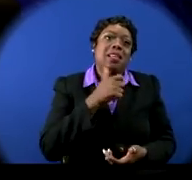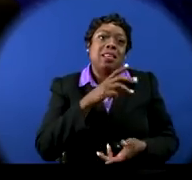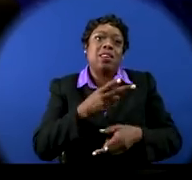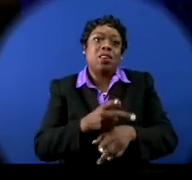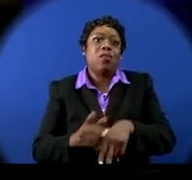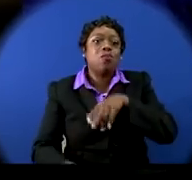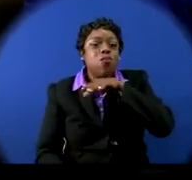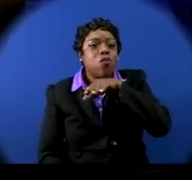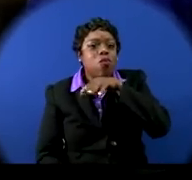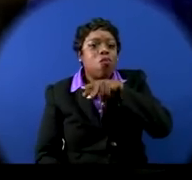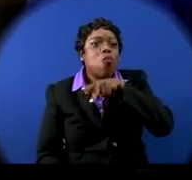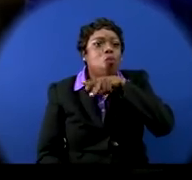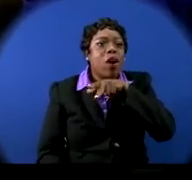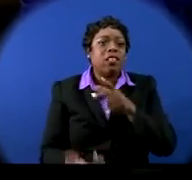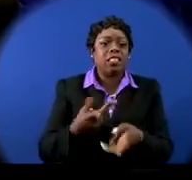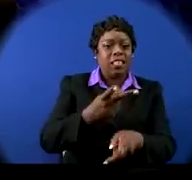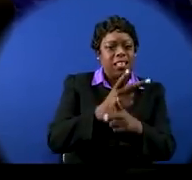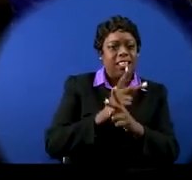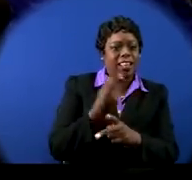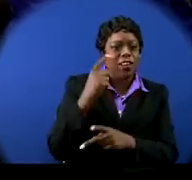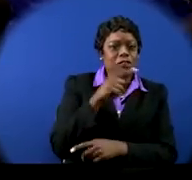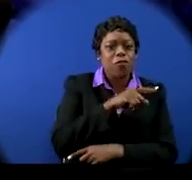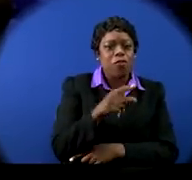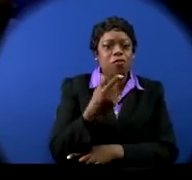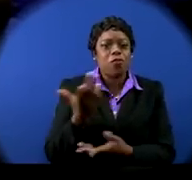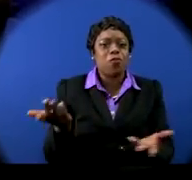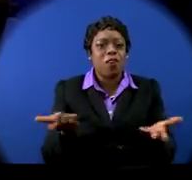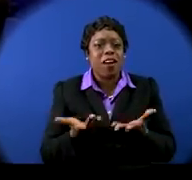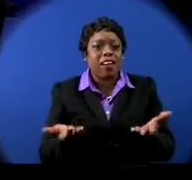and care for you while you're here. And then we'll send you back to